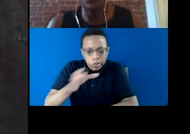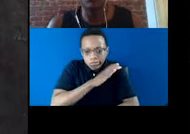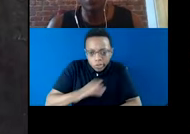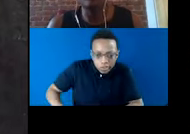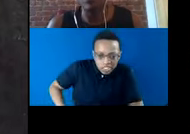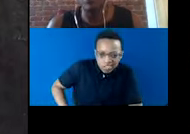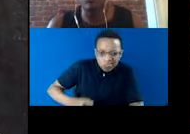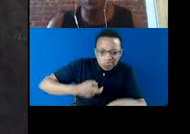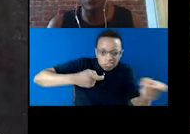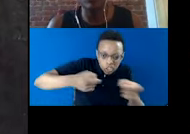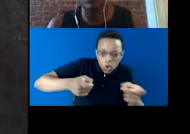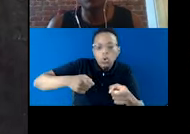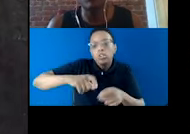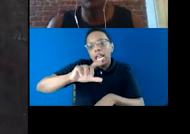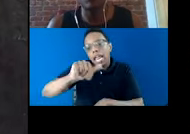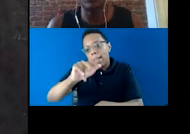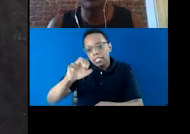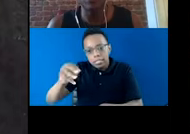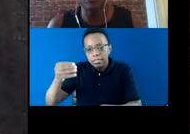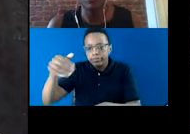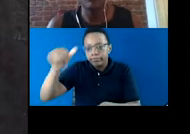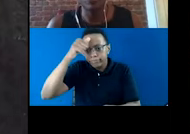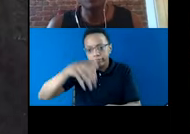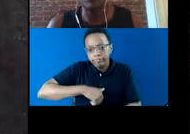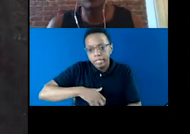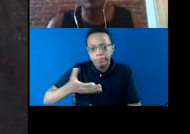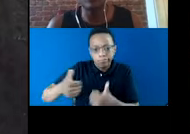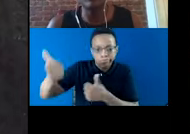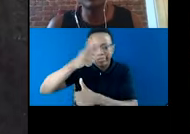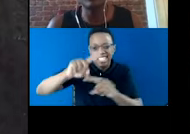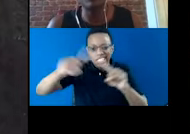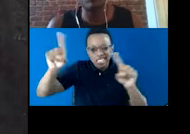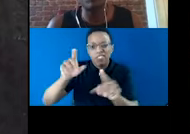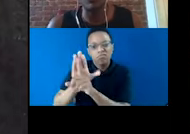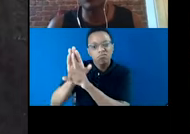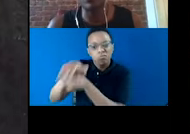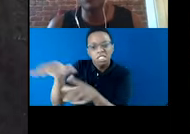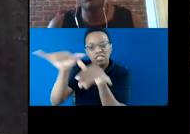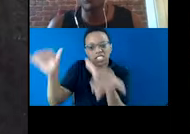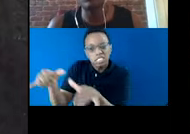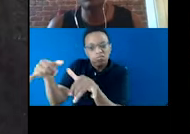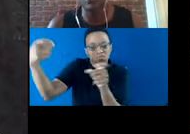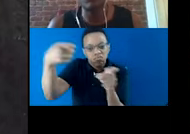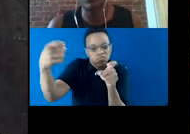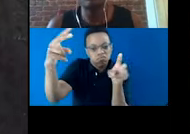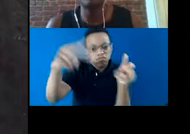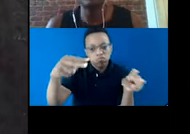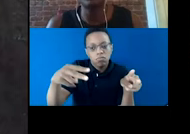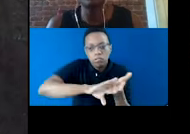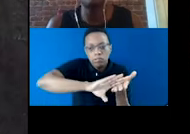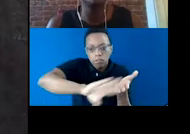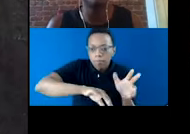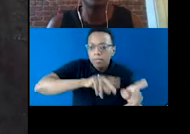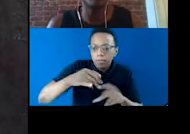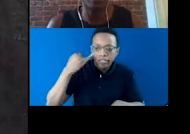patriarchy, and through ableism and many other systems of oppression, right? That basically excludes people based on how their bodies are shaped, what